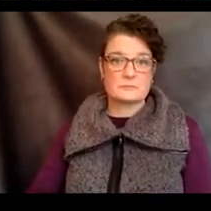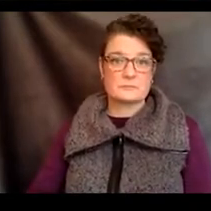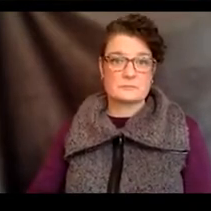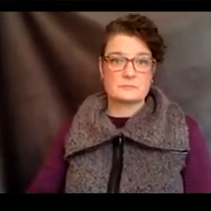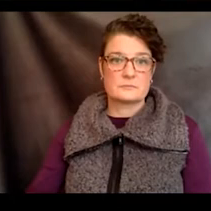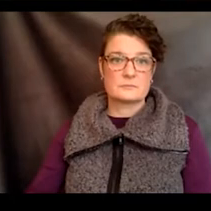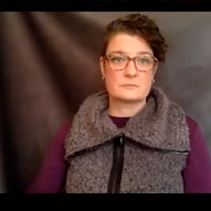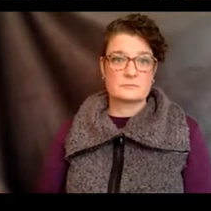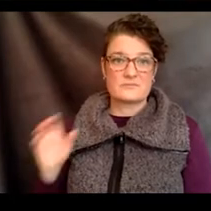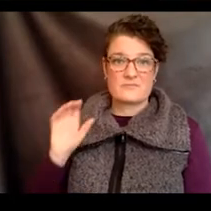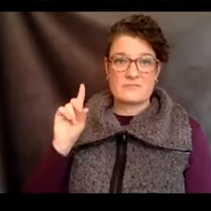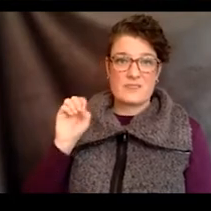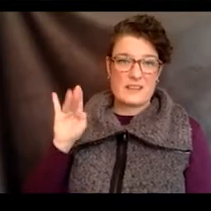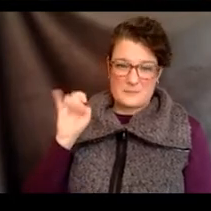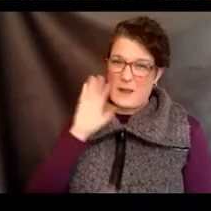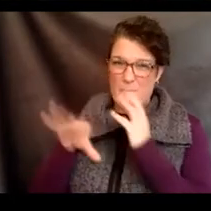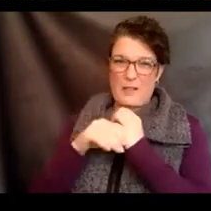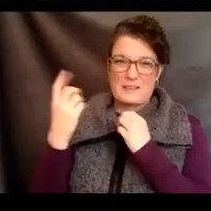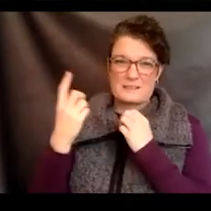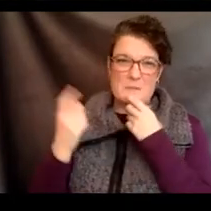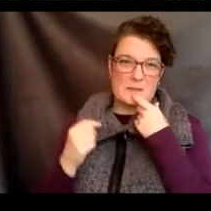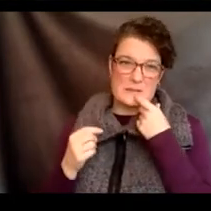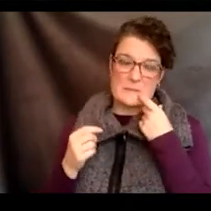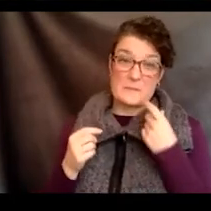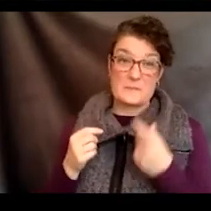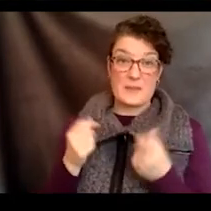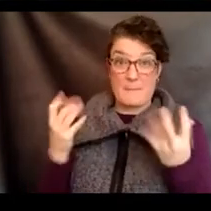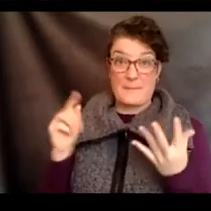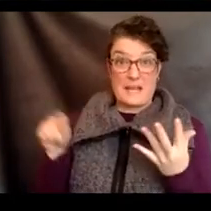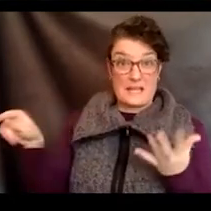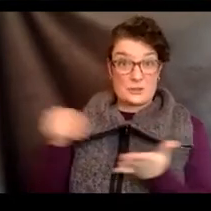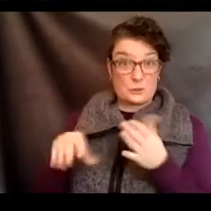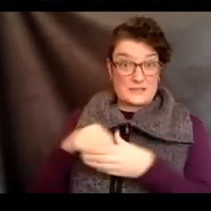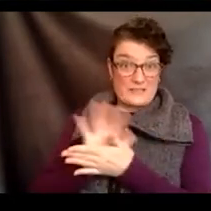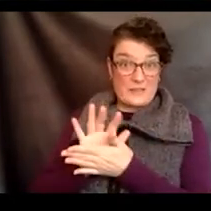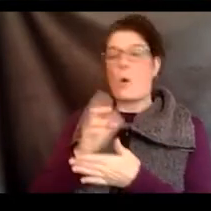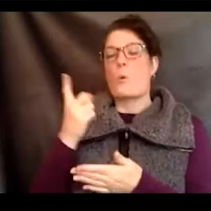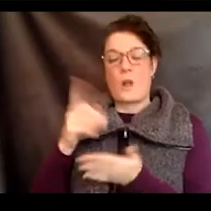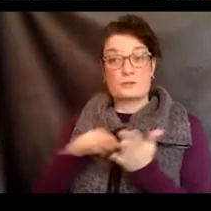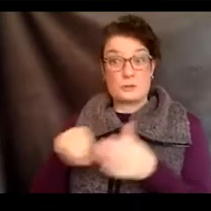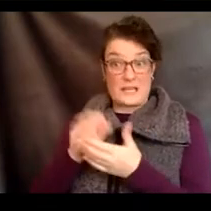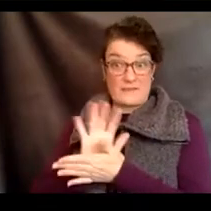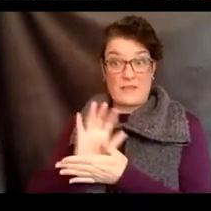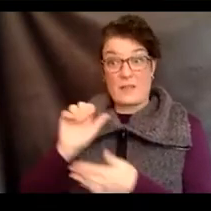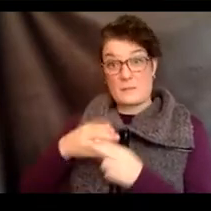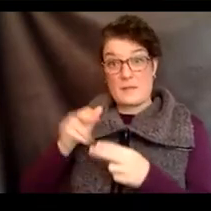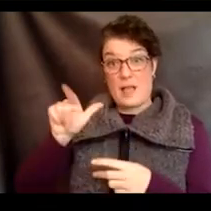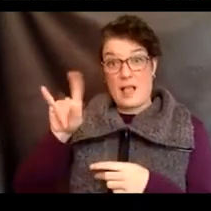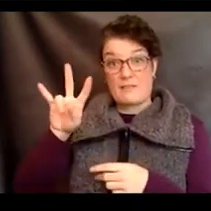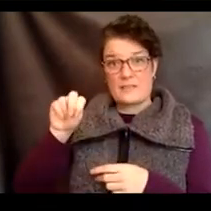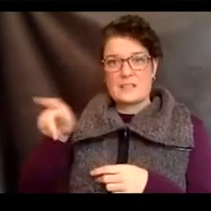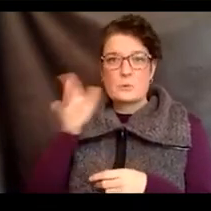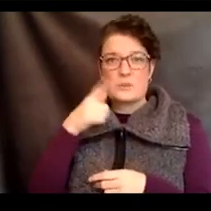I'll add something to that. Mm-hmm. One of the students in our film, Alvan, he would say that it's like a war on two